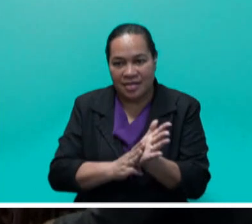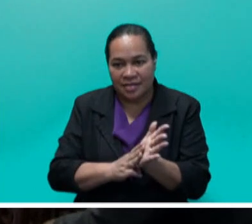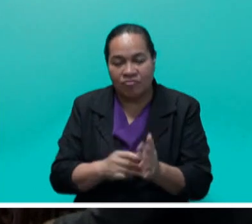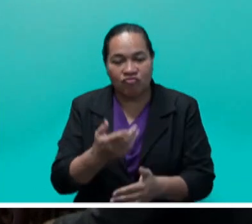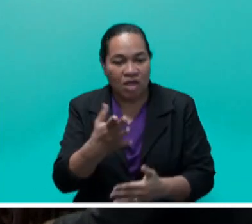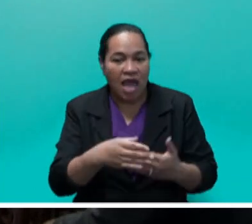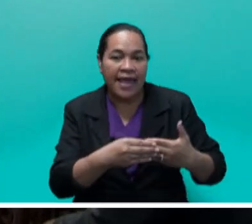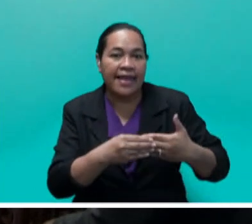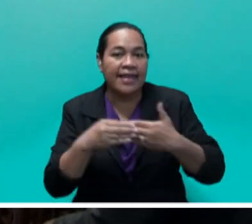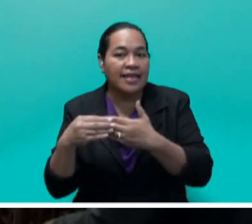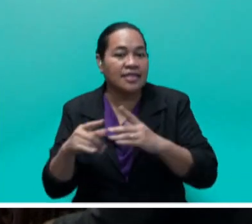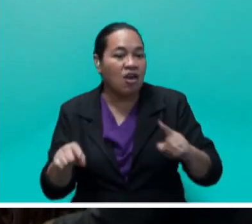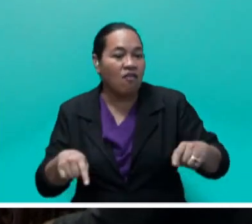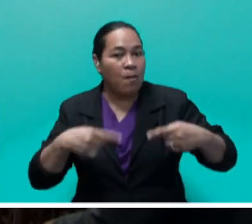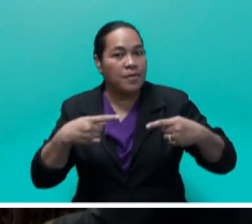Honourable Leaders of Opposition,